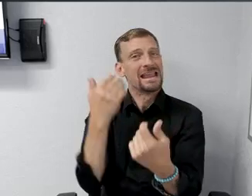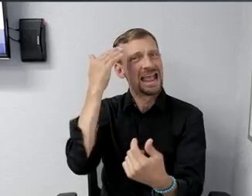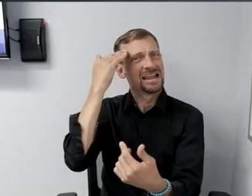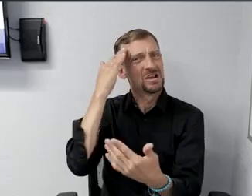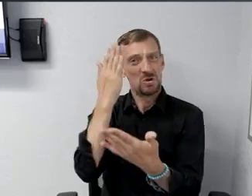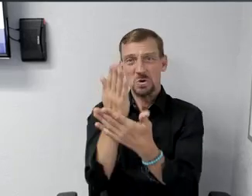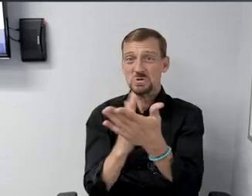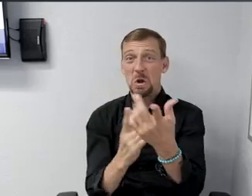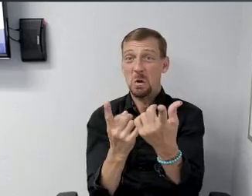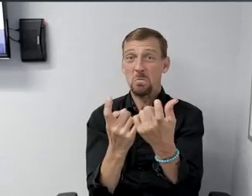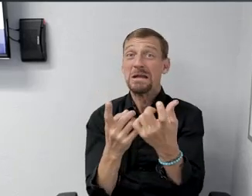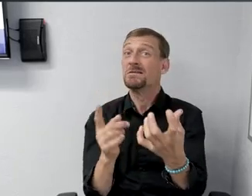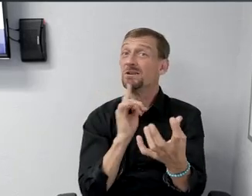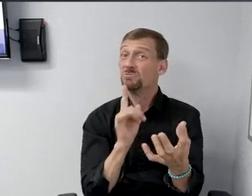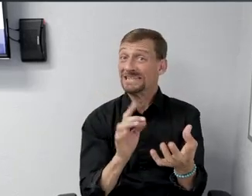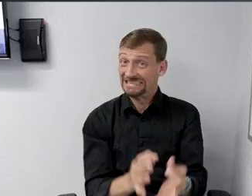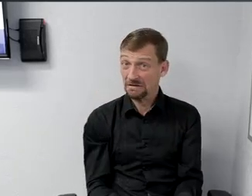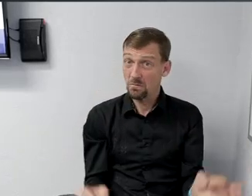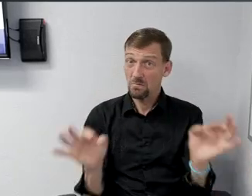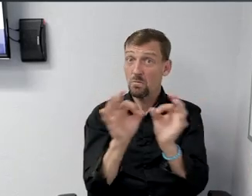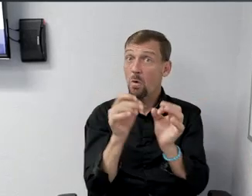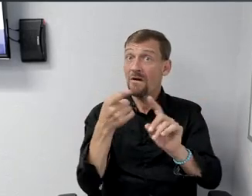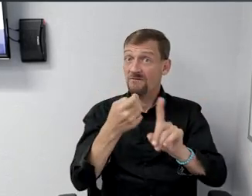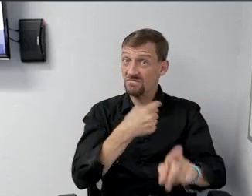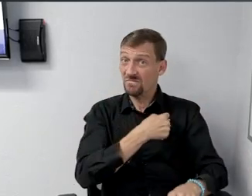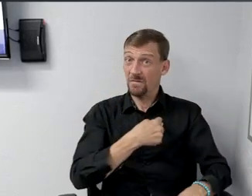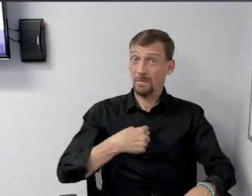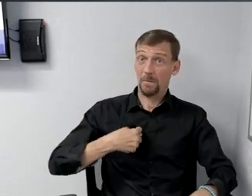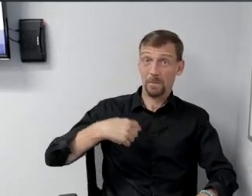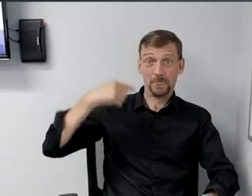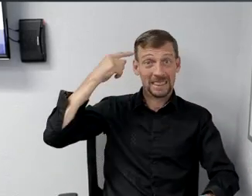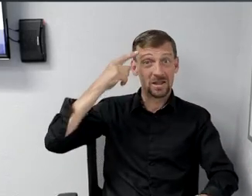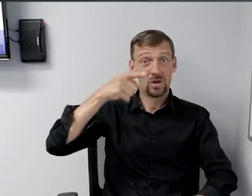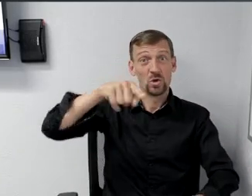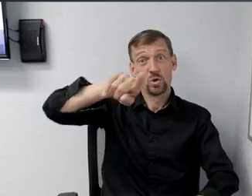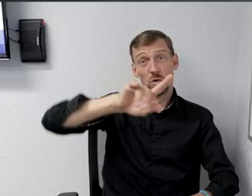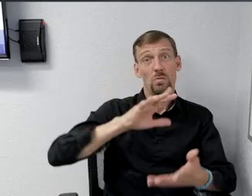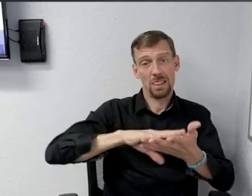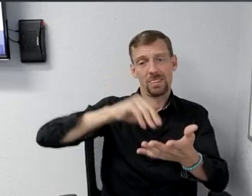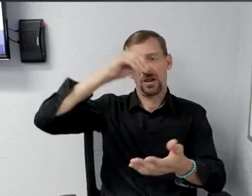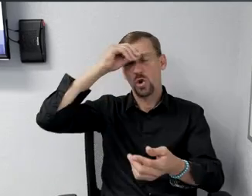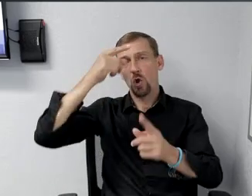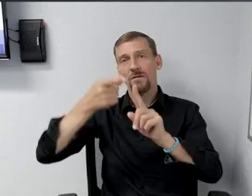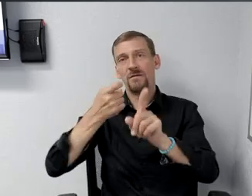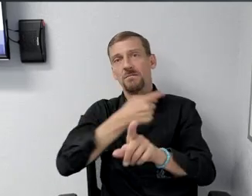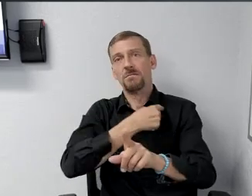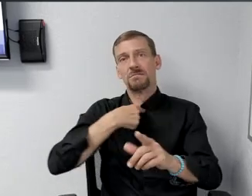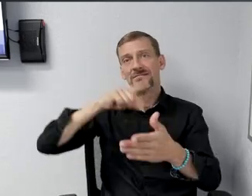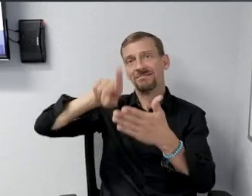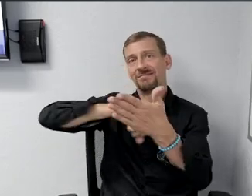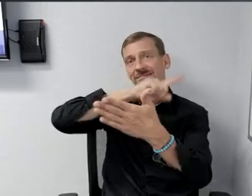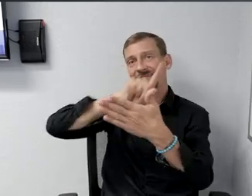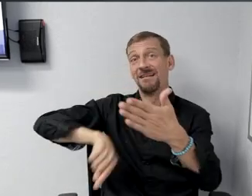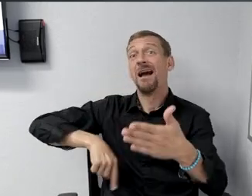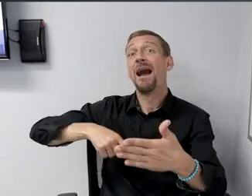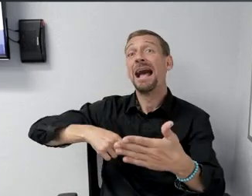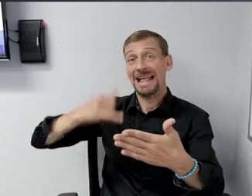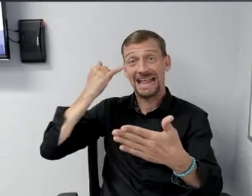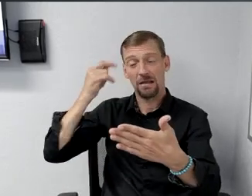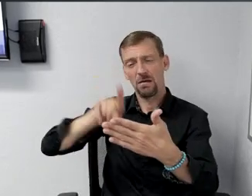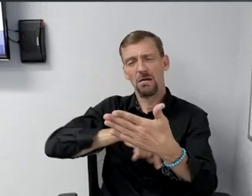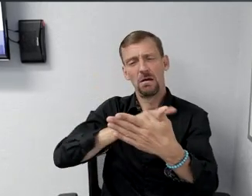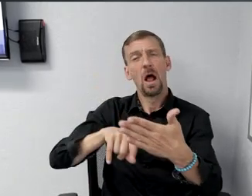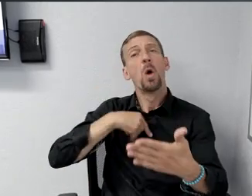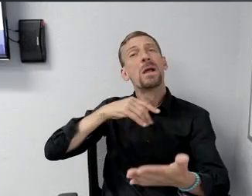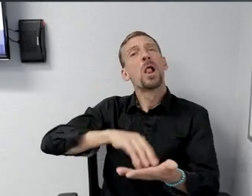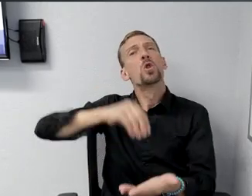be critical of us, and I think you learn more from criticism than you do from praise.